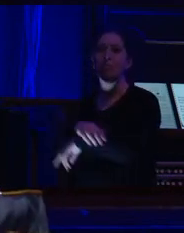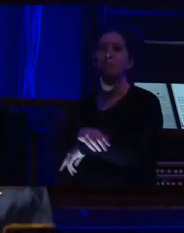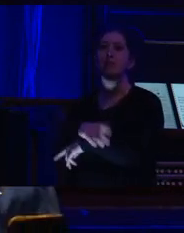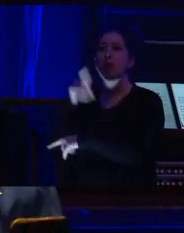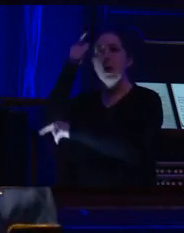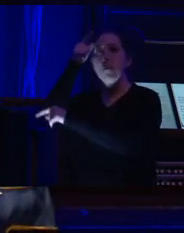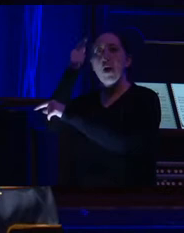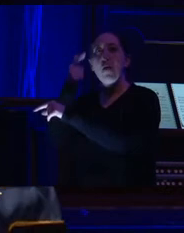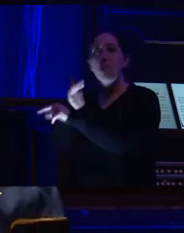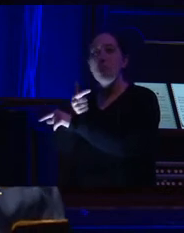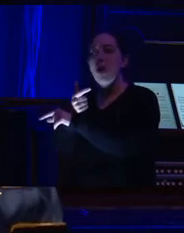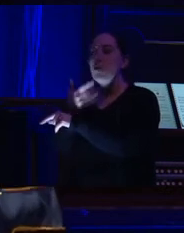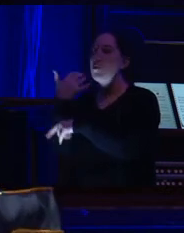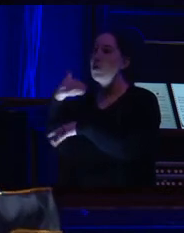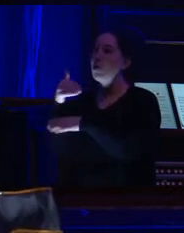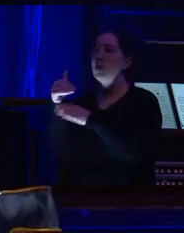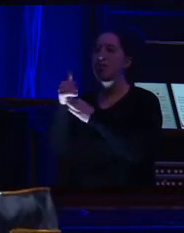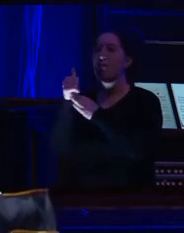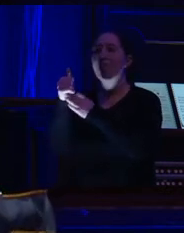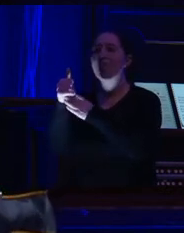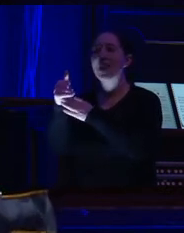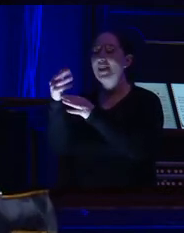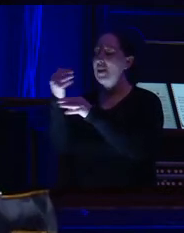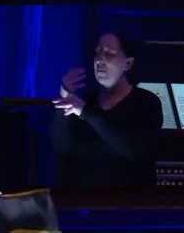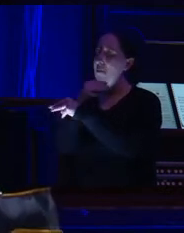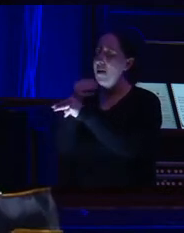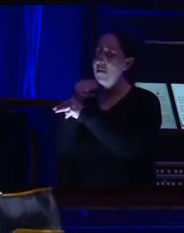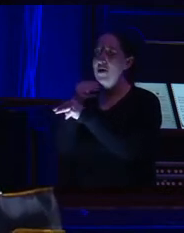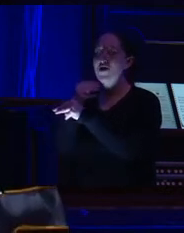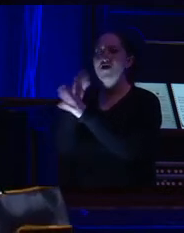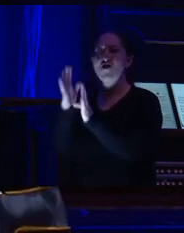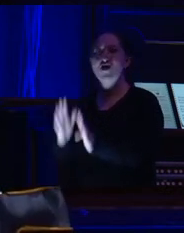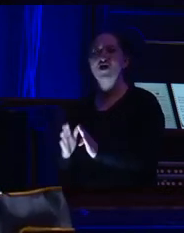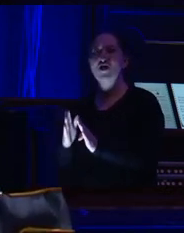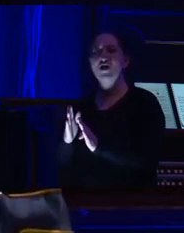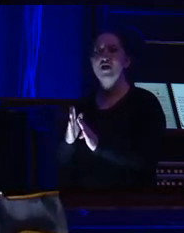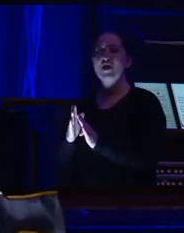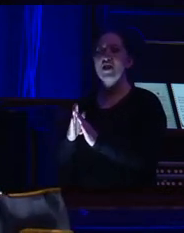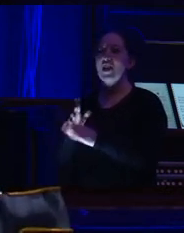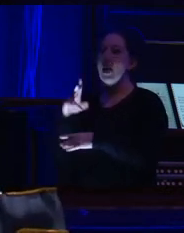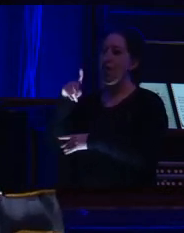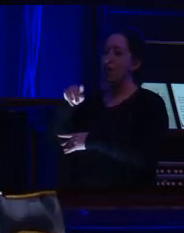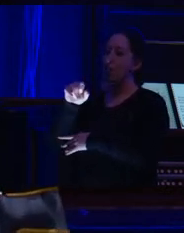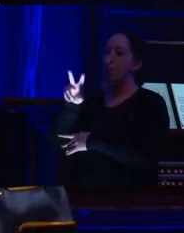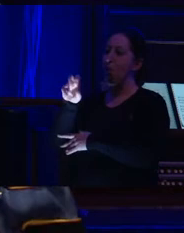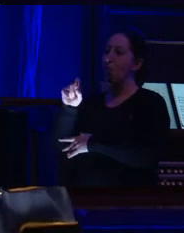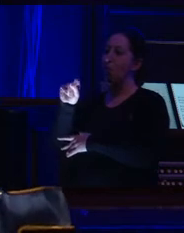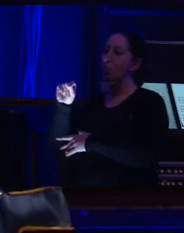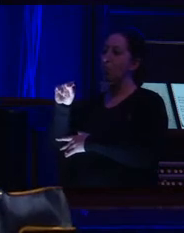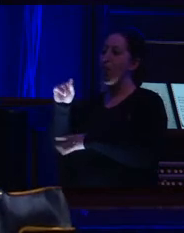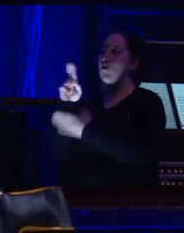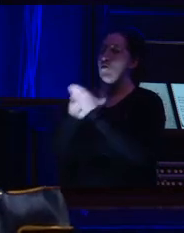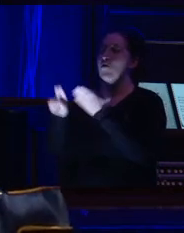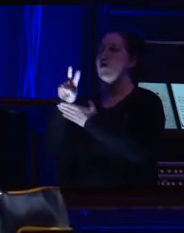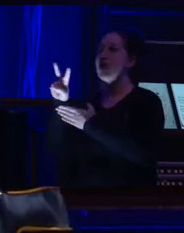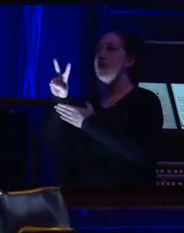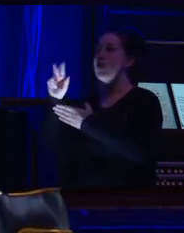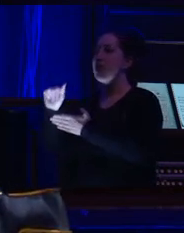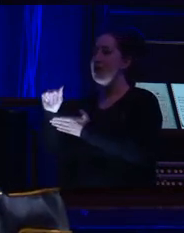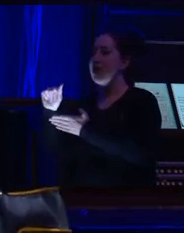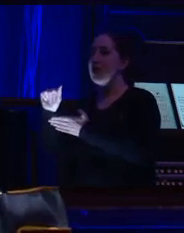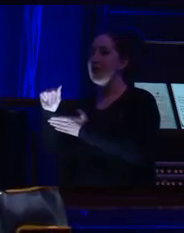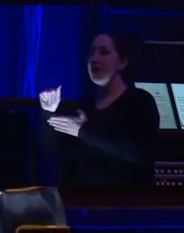My brother is a leading mathematician, currently working in the provost office at the University of Virginia in